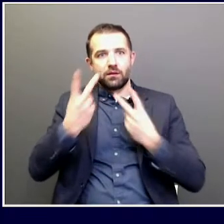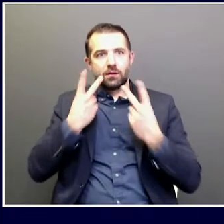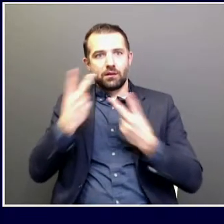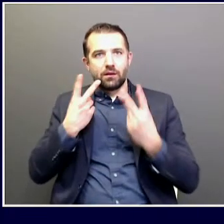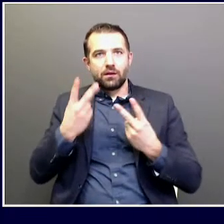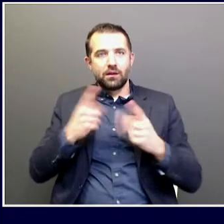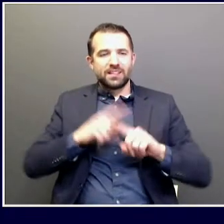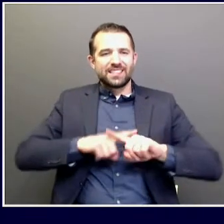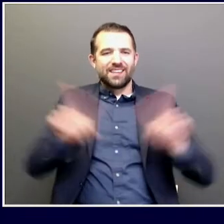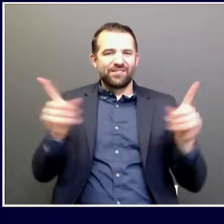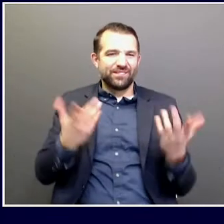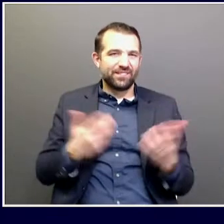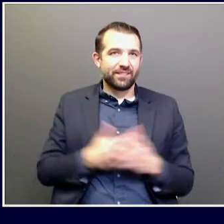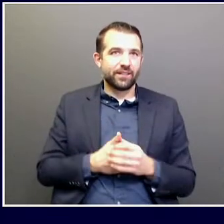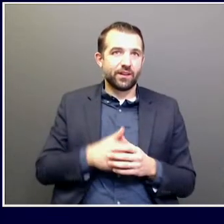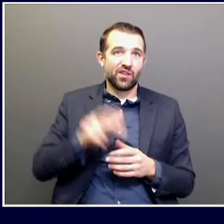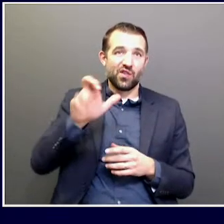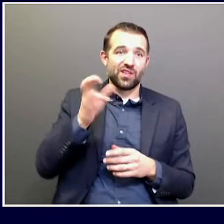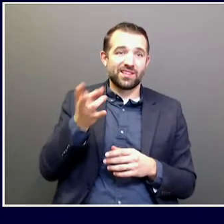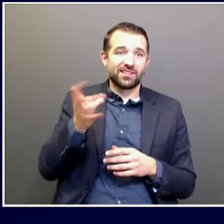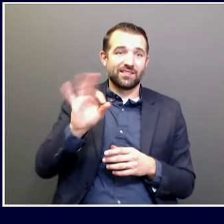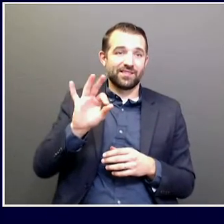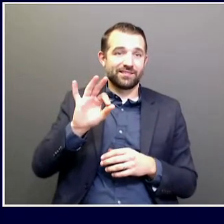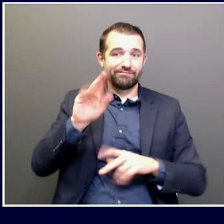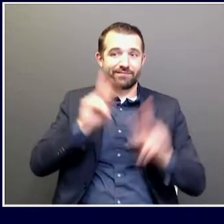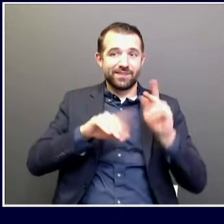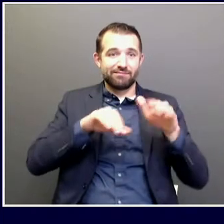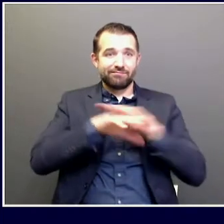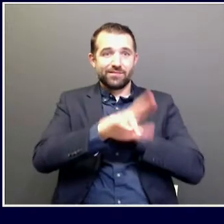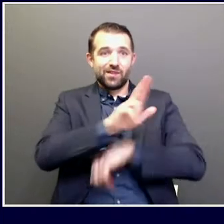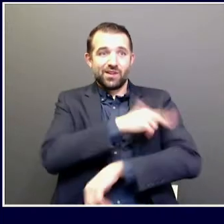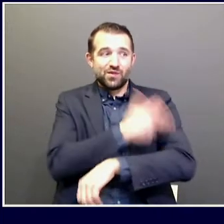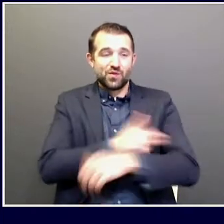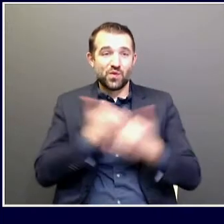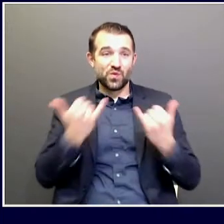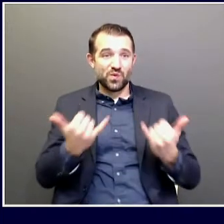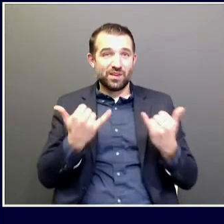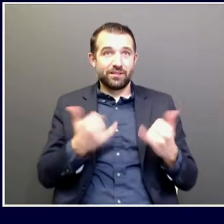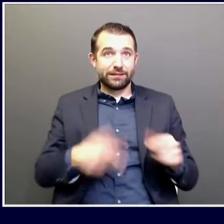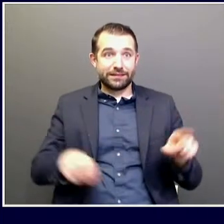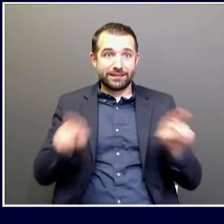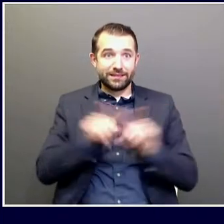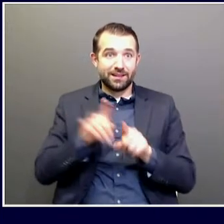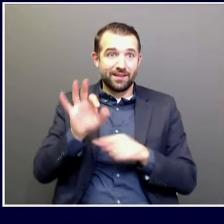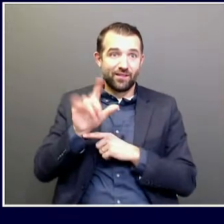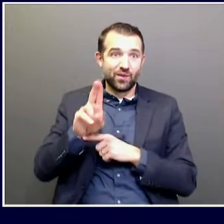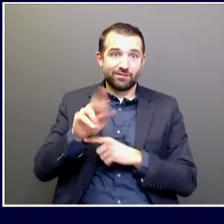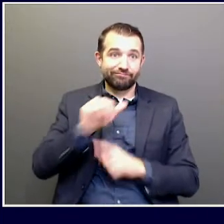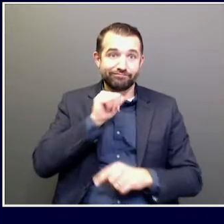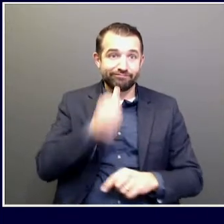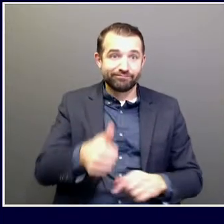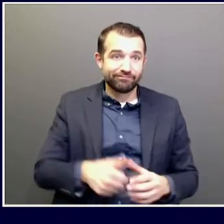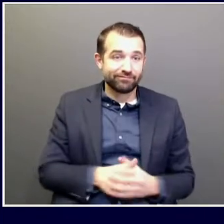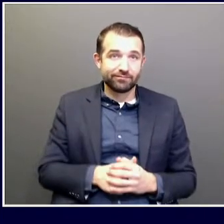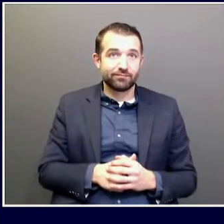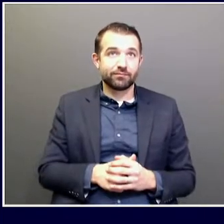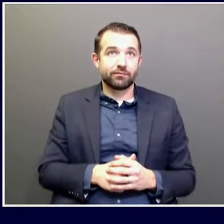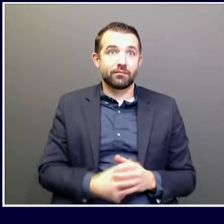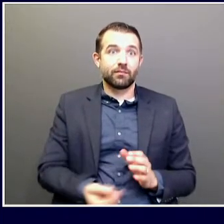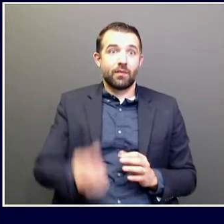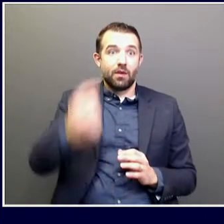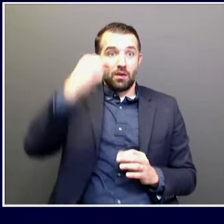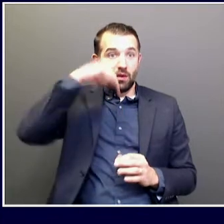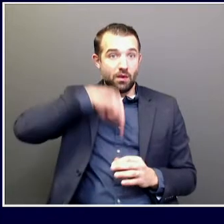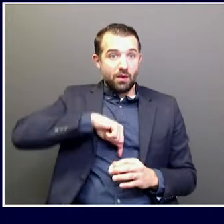are saying. It's not just like the flu. And if you're one of those 60 people on a ventilator, it's not just like the